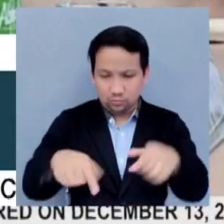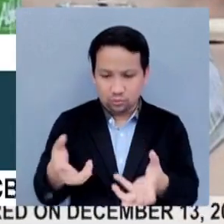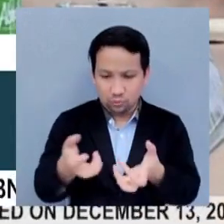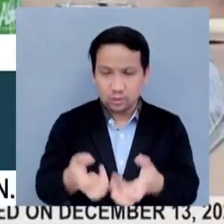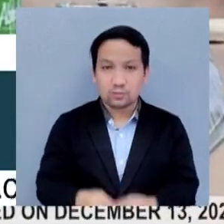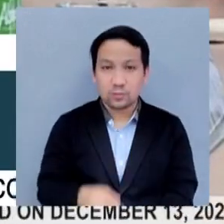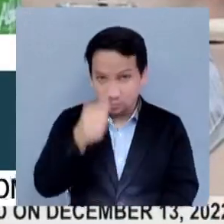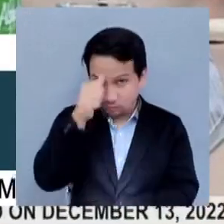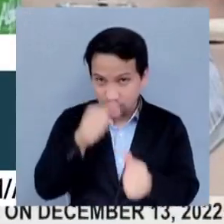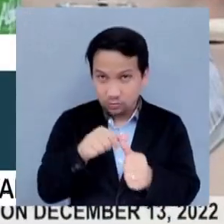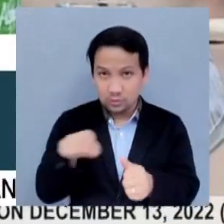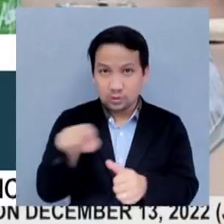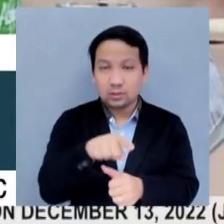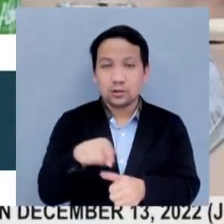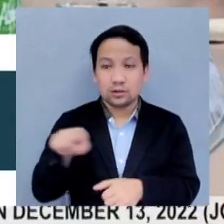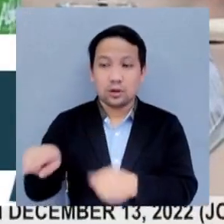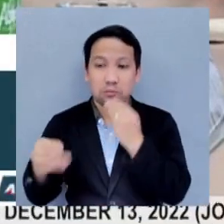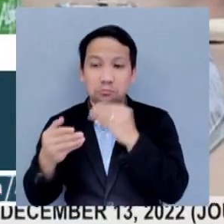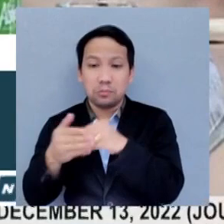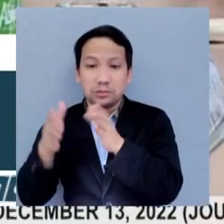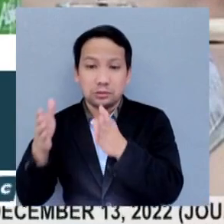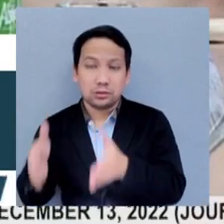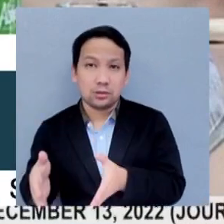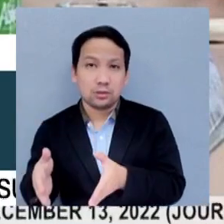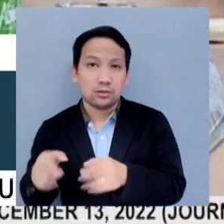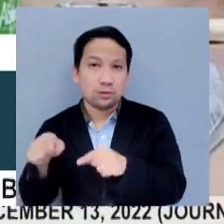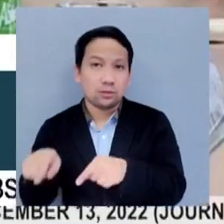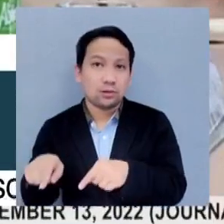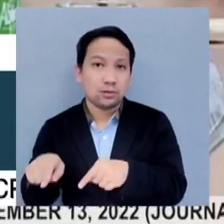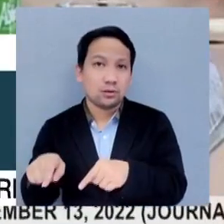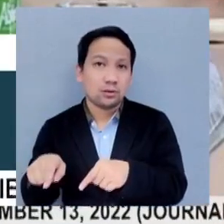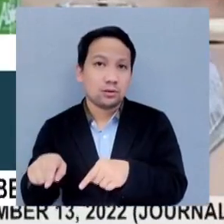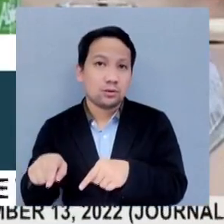being the messenger, you still have